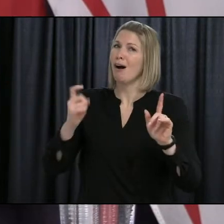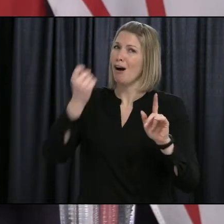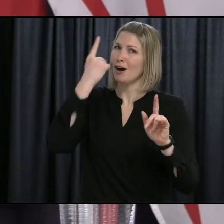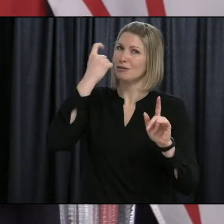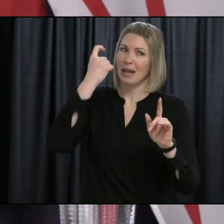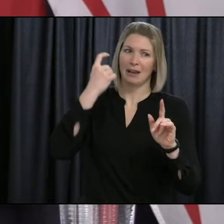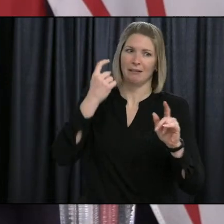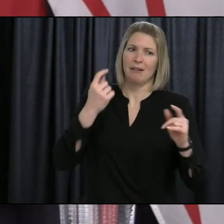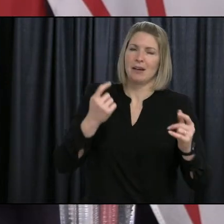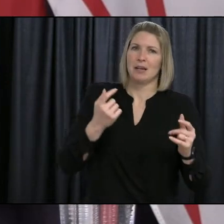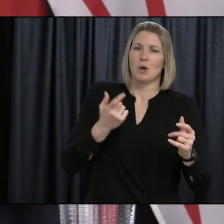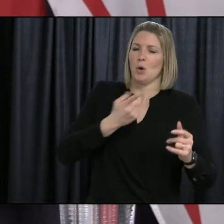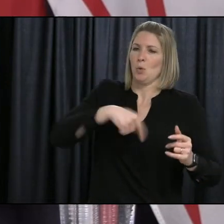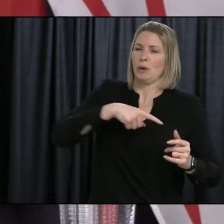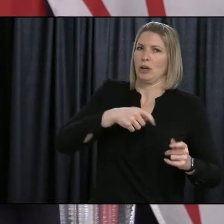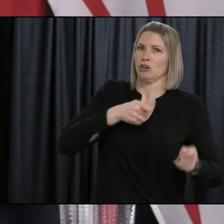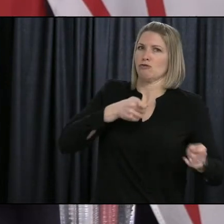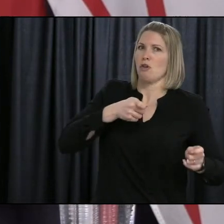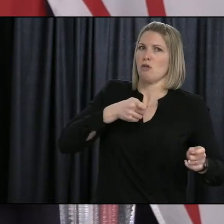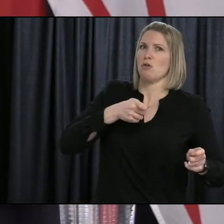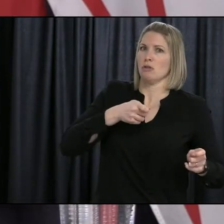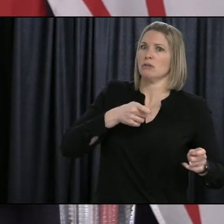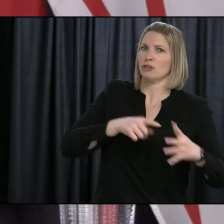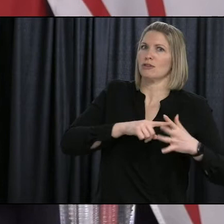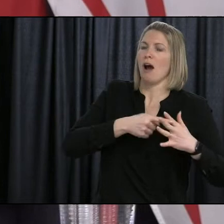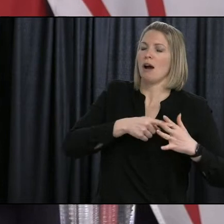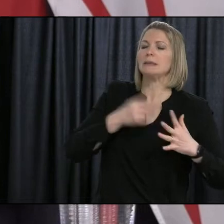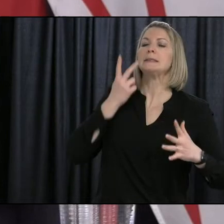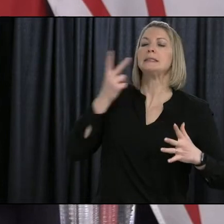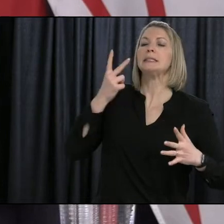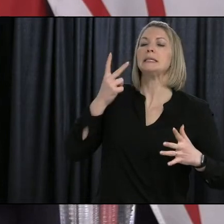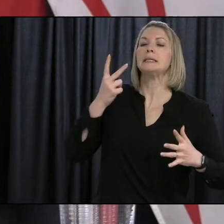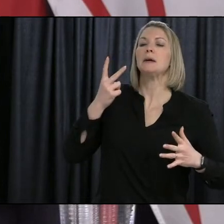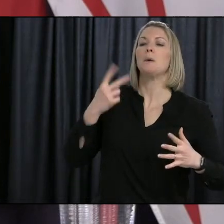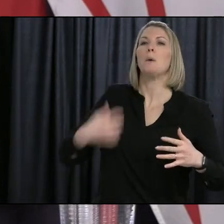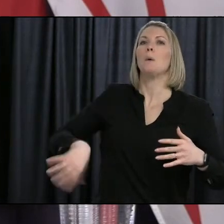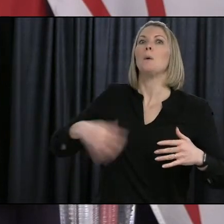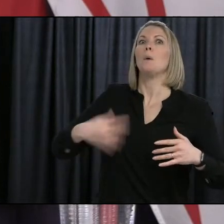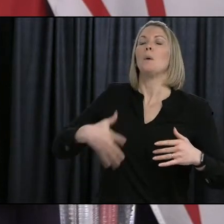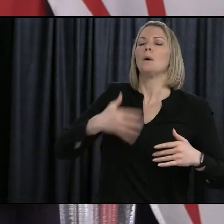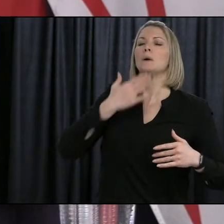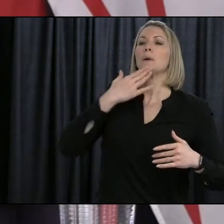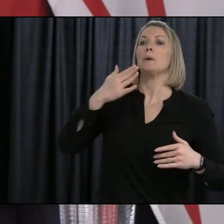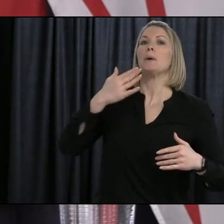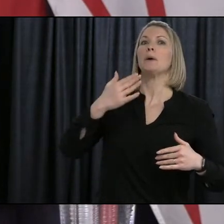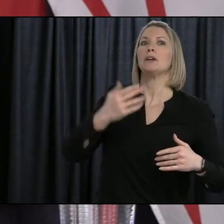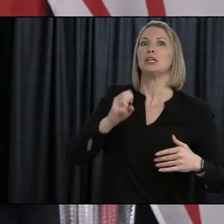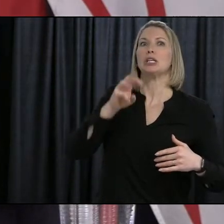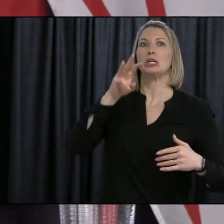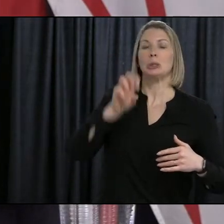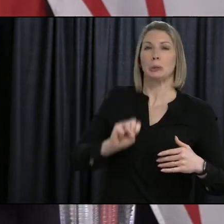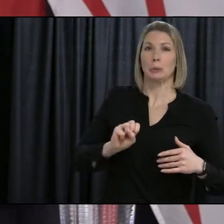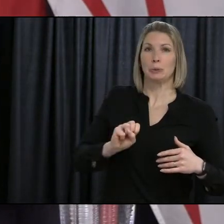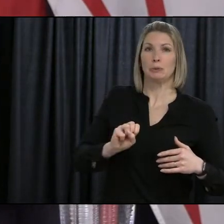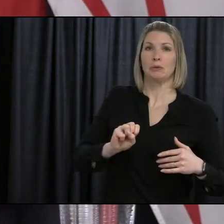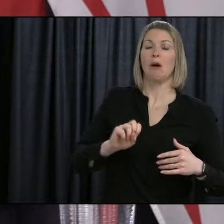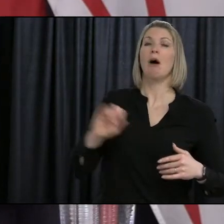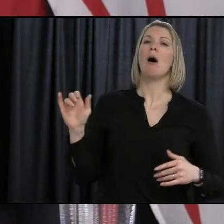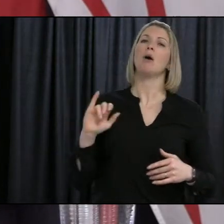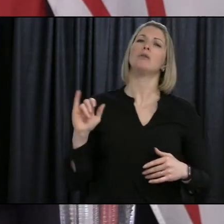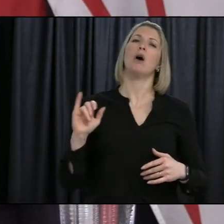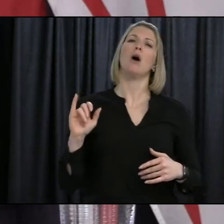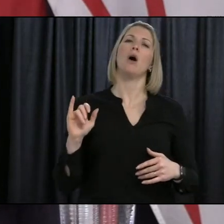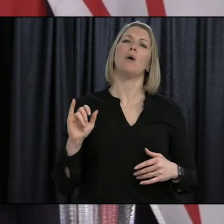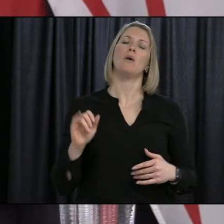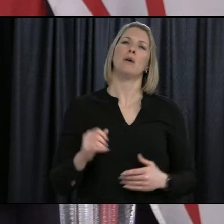further than it already has, and has allowed for some early levels of containment. And that, a thank you on behalf of the panel